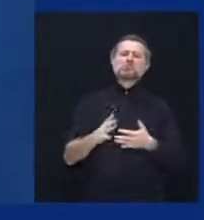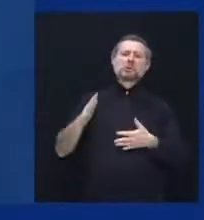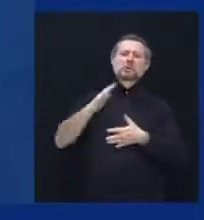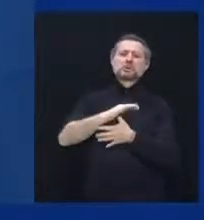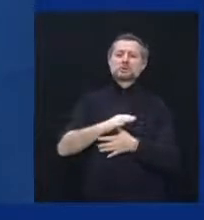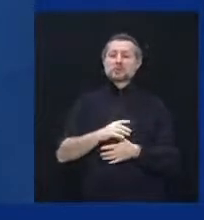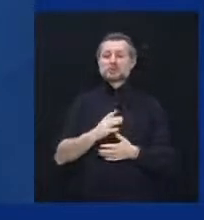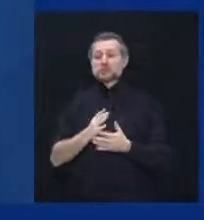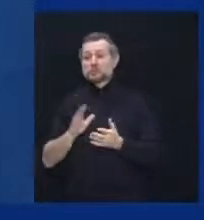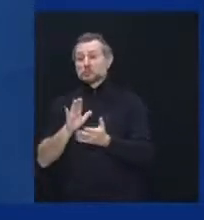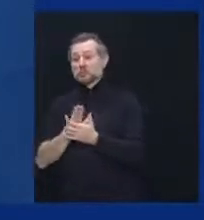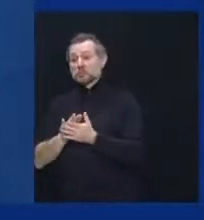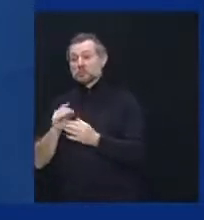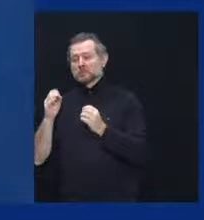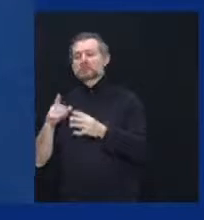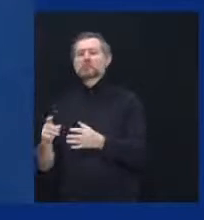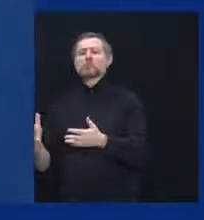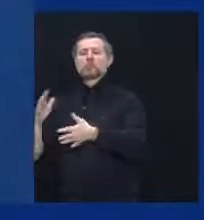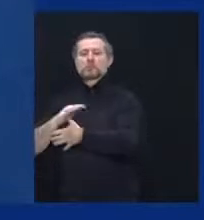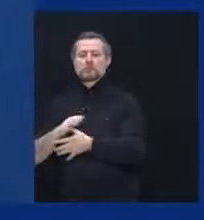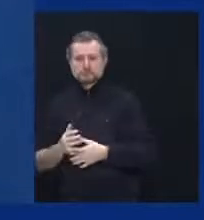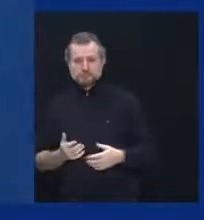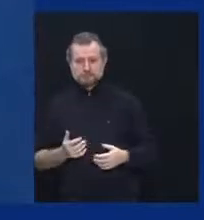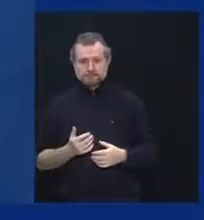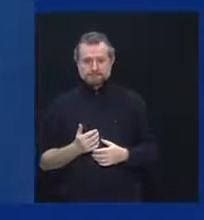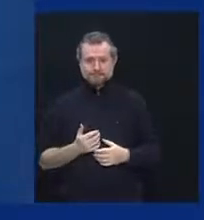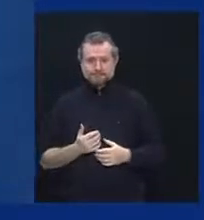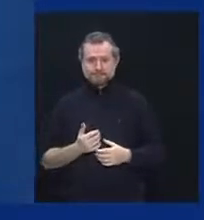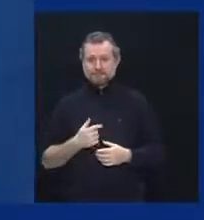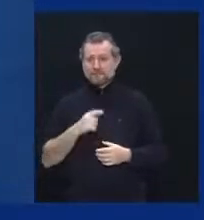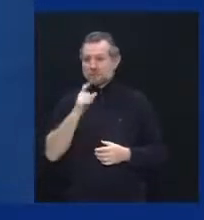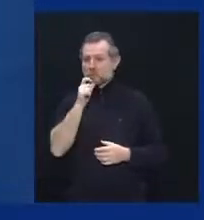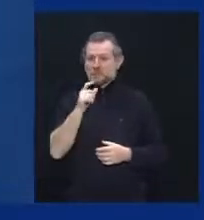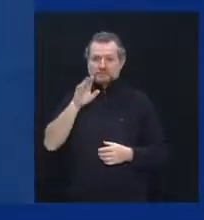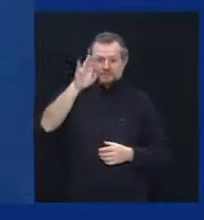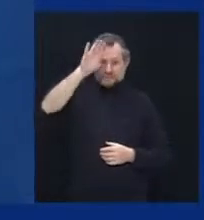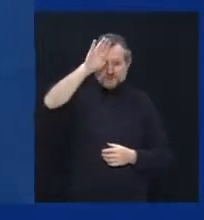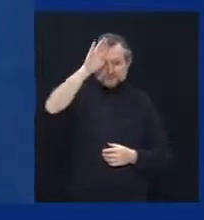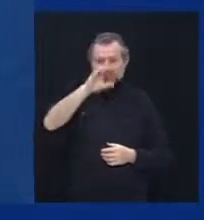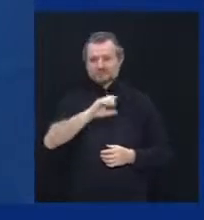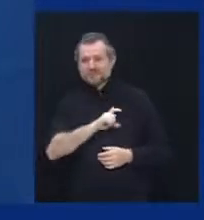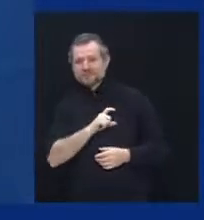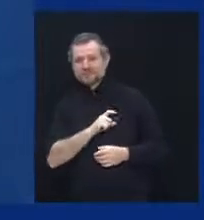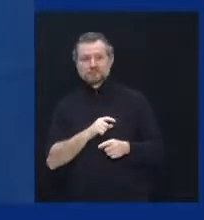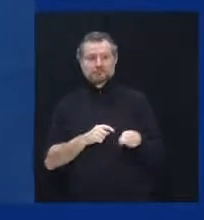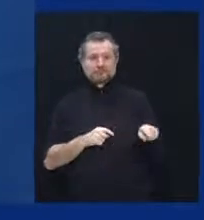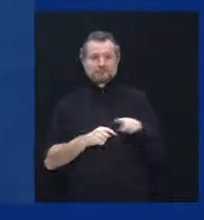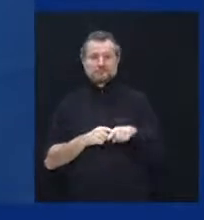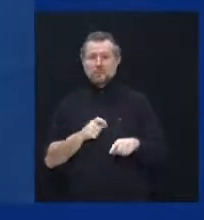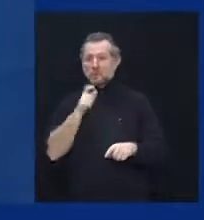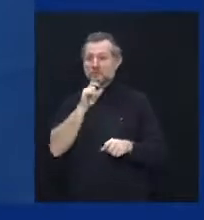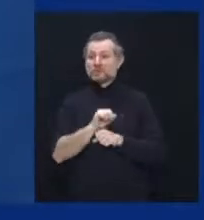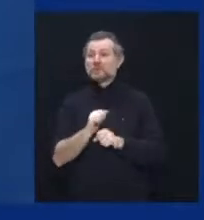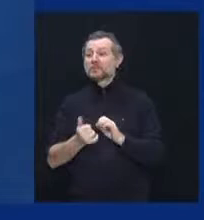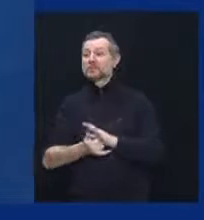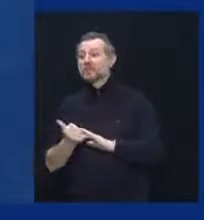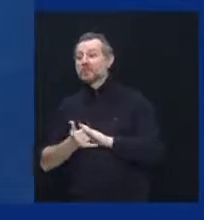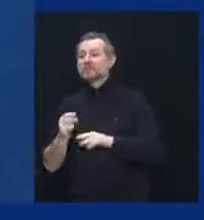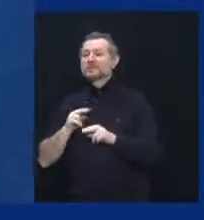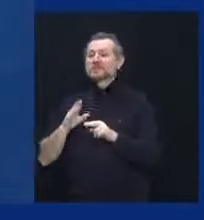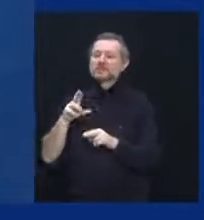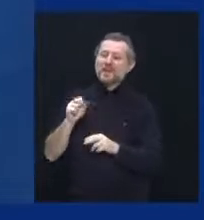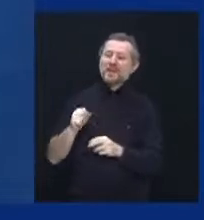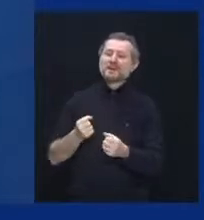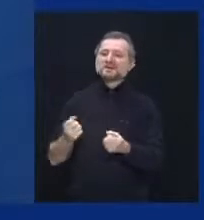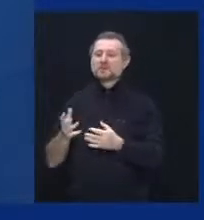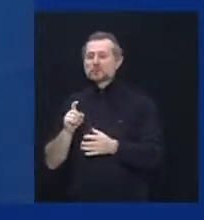school teachers should get more. I believe first responders should get more. I believe the subway and bus drivers should get more. I believe